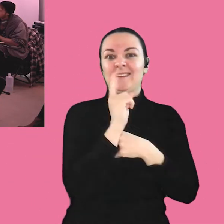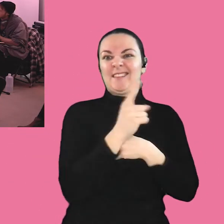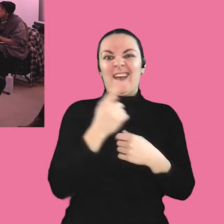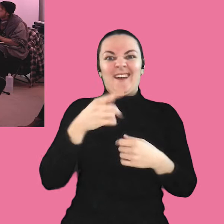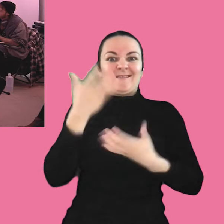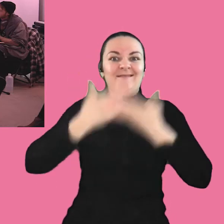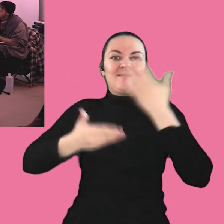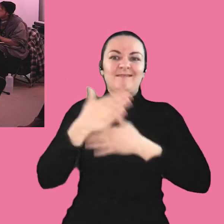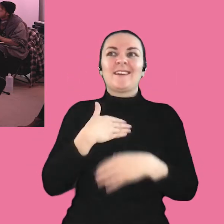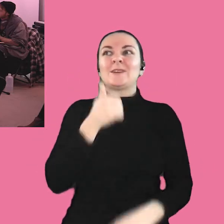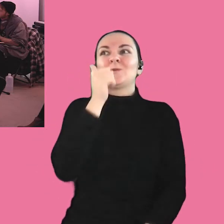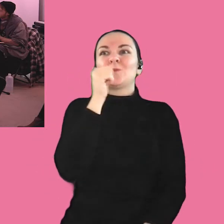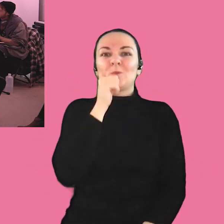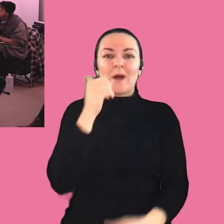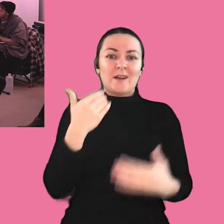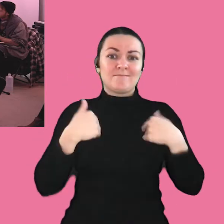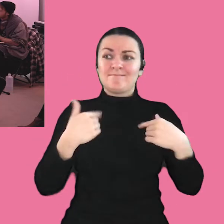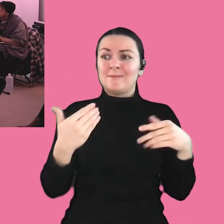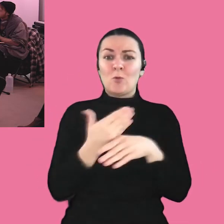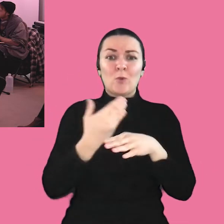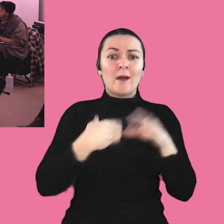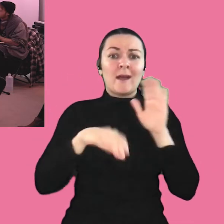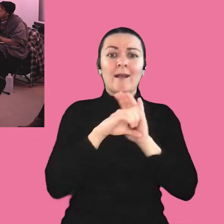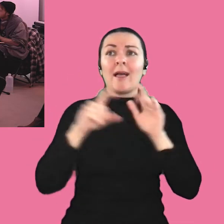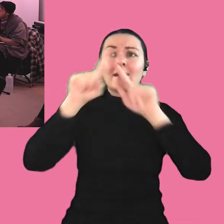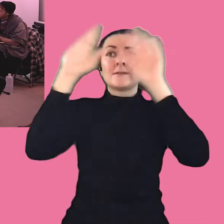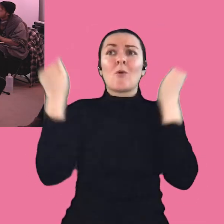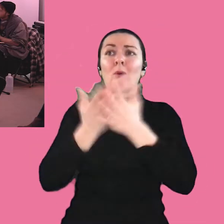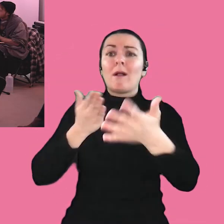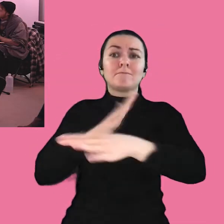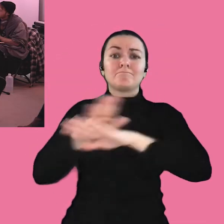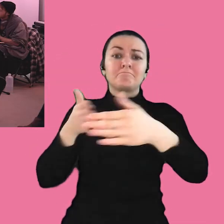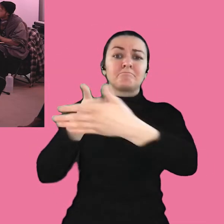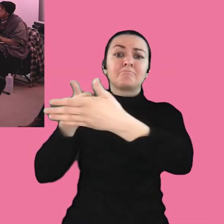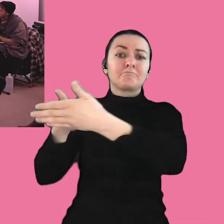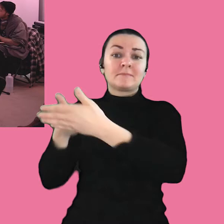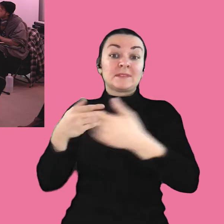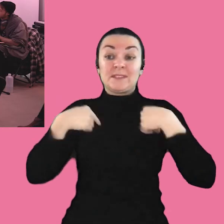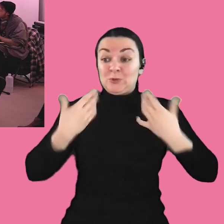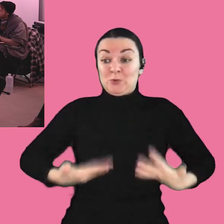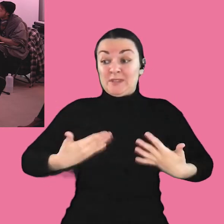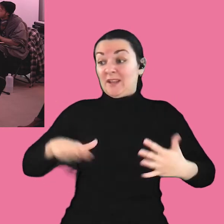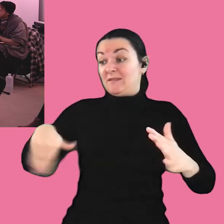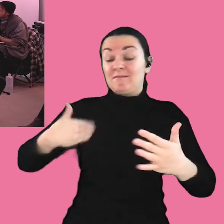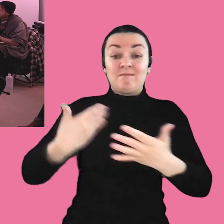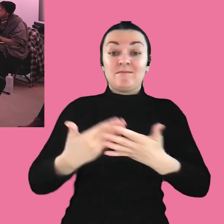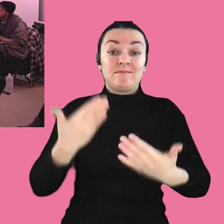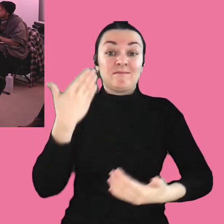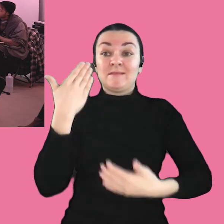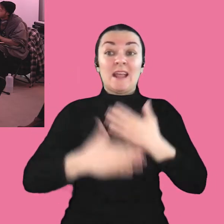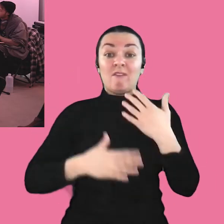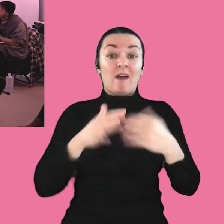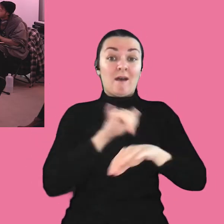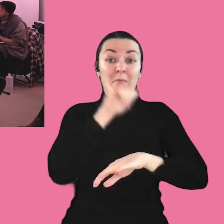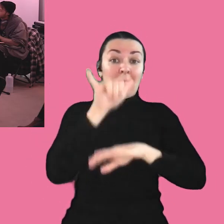and I grew up with stories about my granddad, you know, climbing on the back of coal trains in the morning as a kid to throw coal into his backyard as it went past the house because he